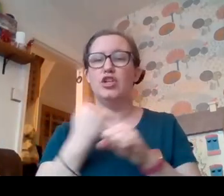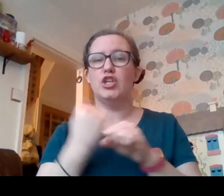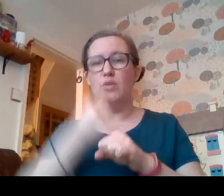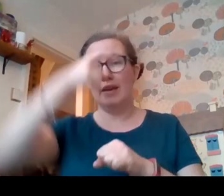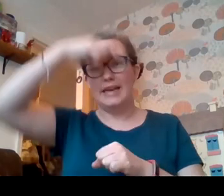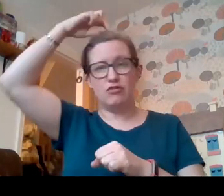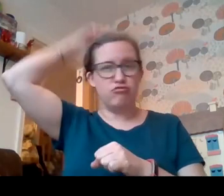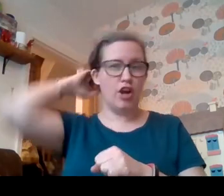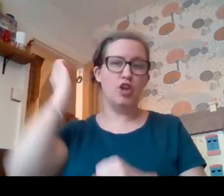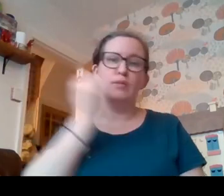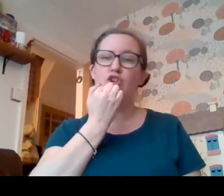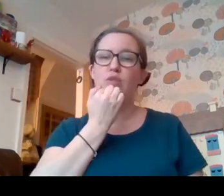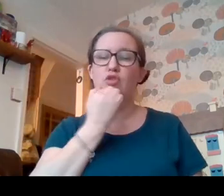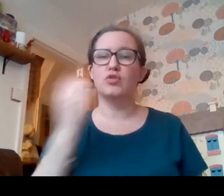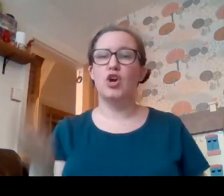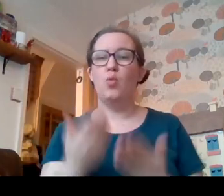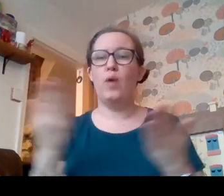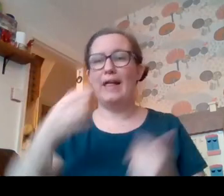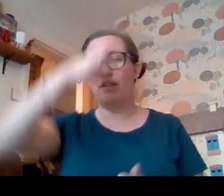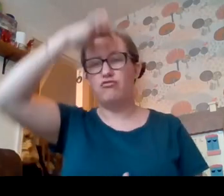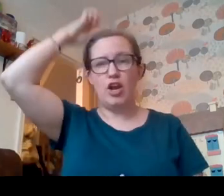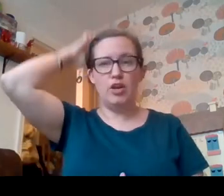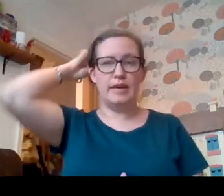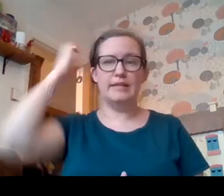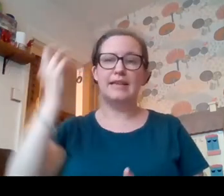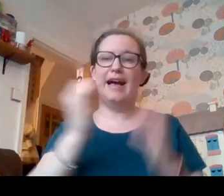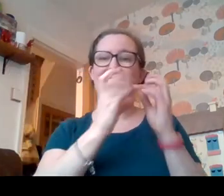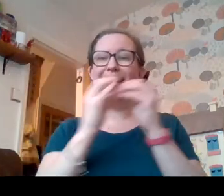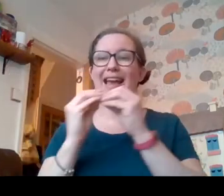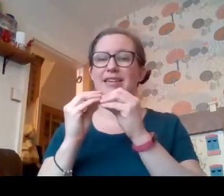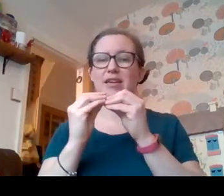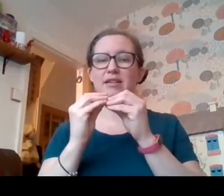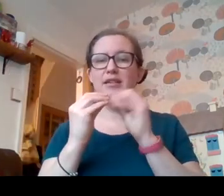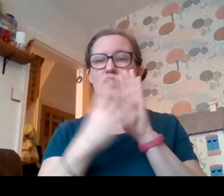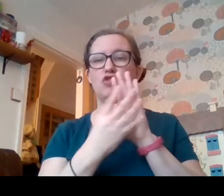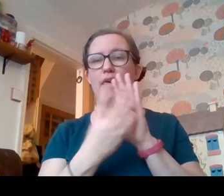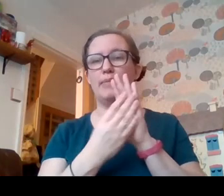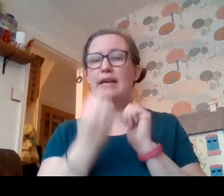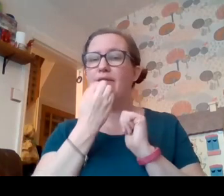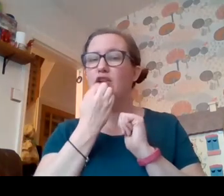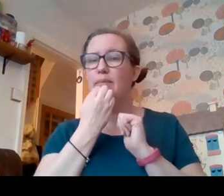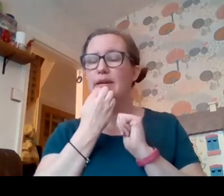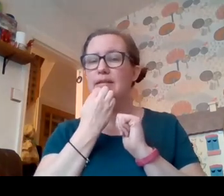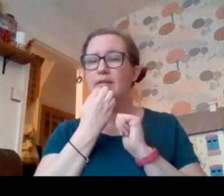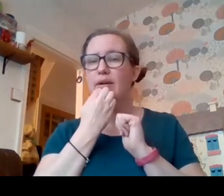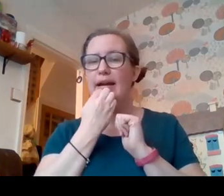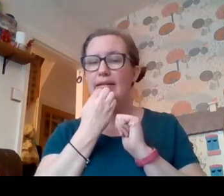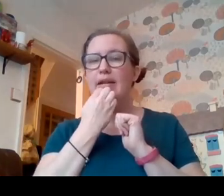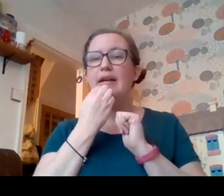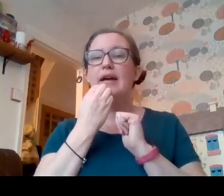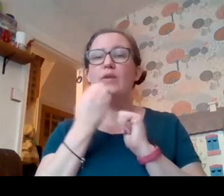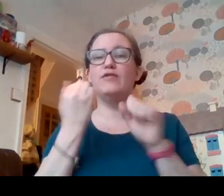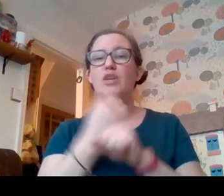thing we're going to do is Roman numerals, where the Romans had letters to represent the numbers.